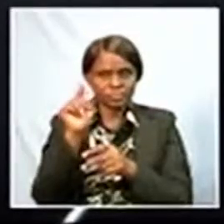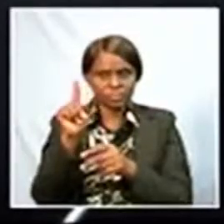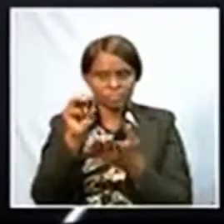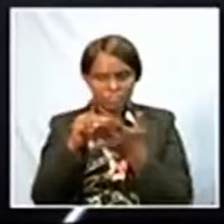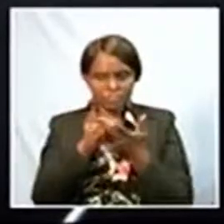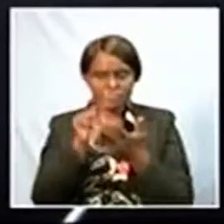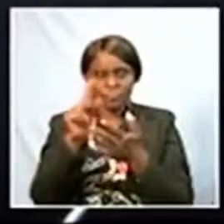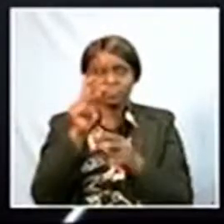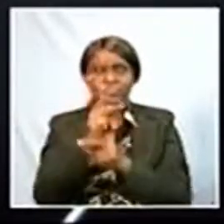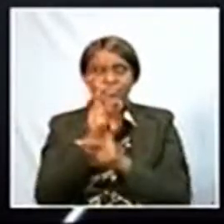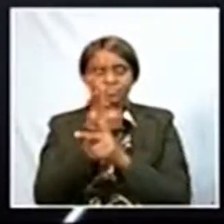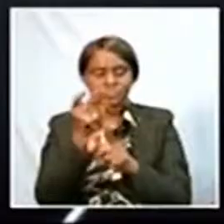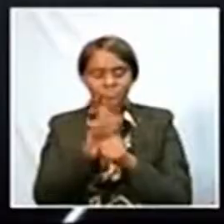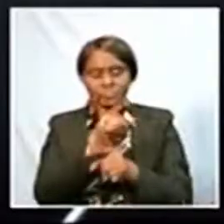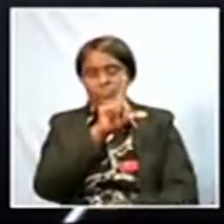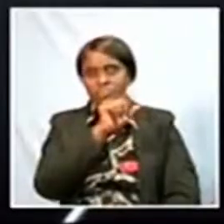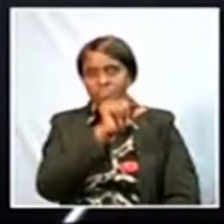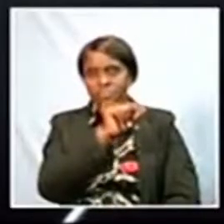from